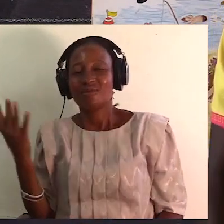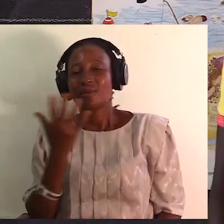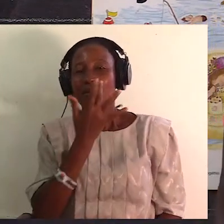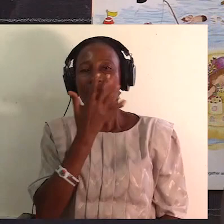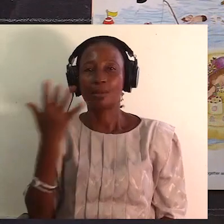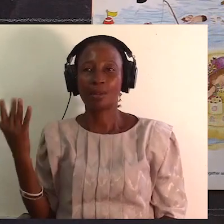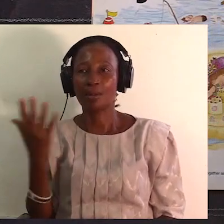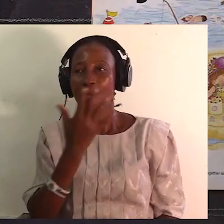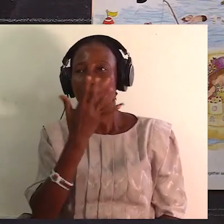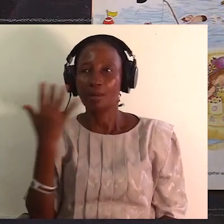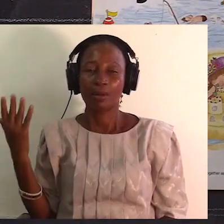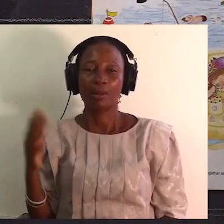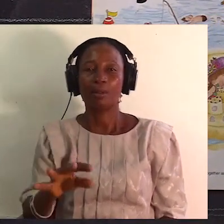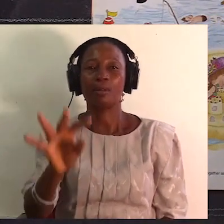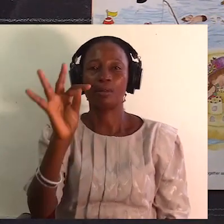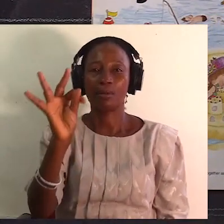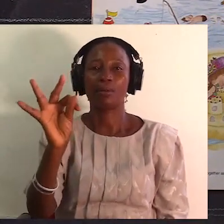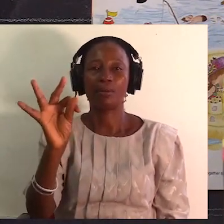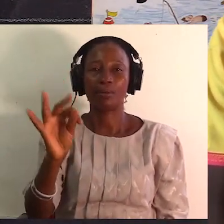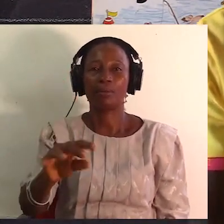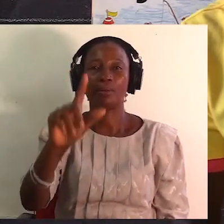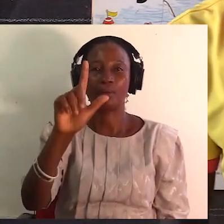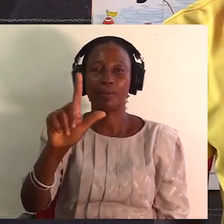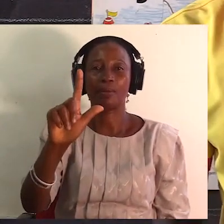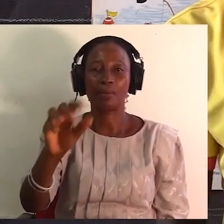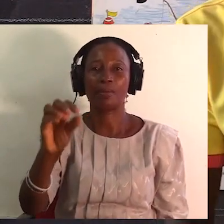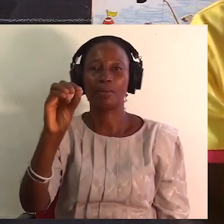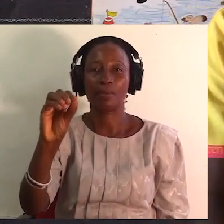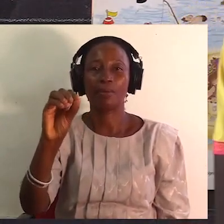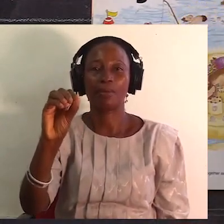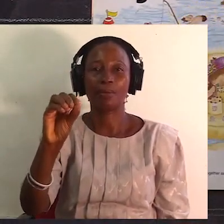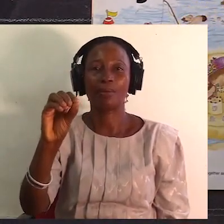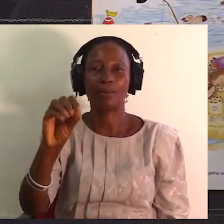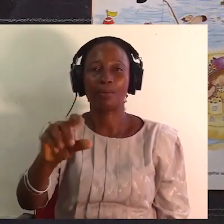The word flower has f.